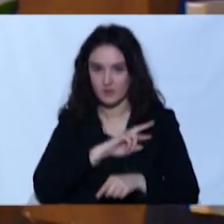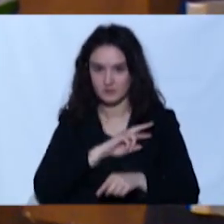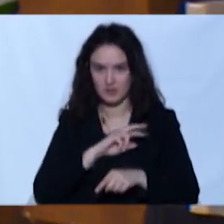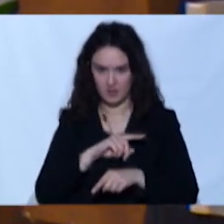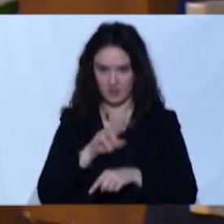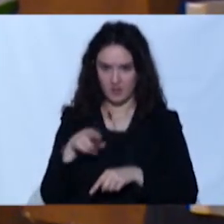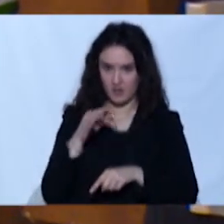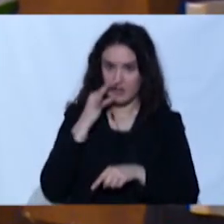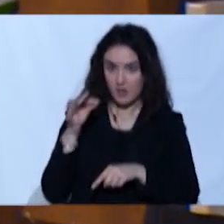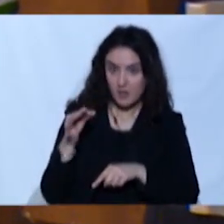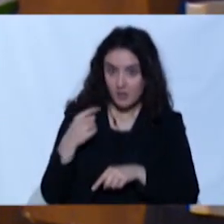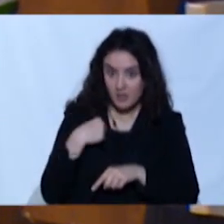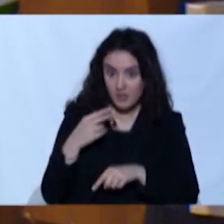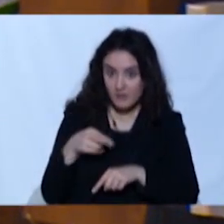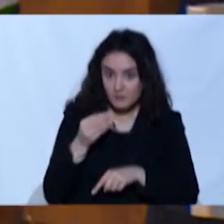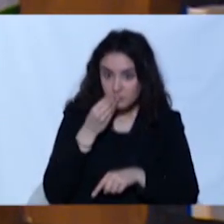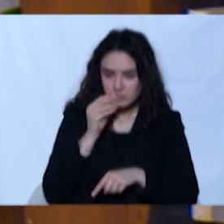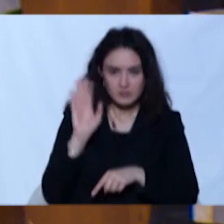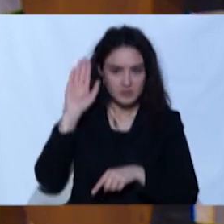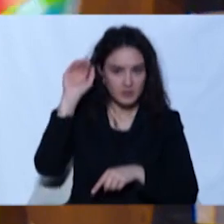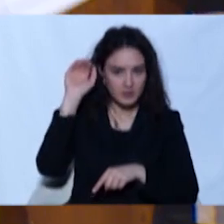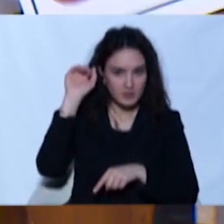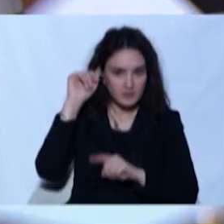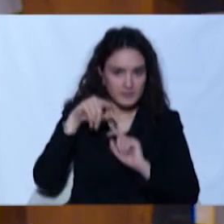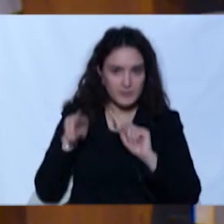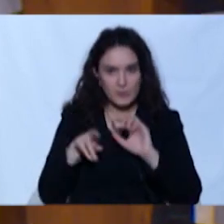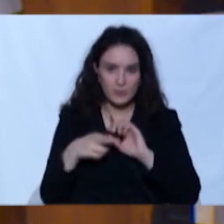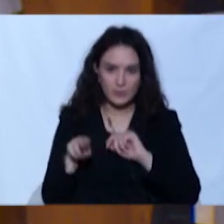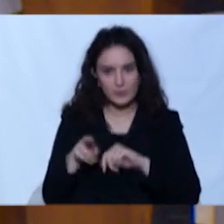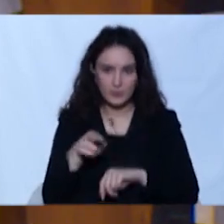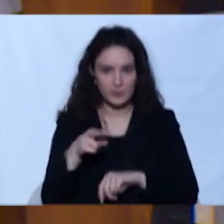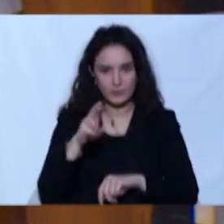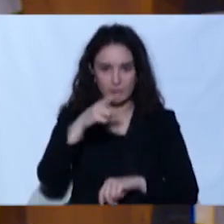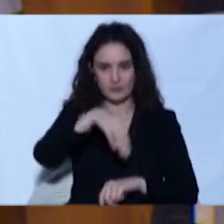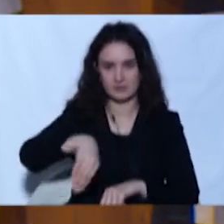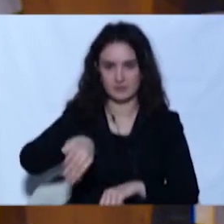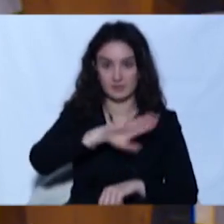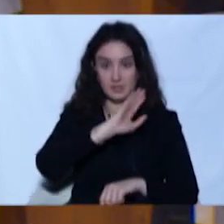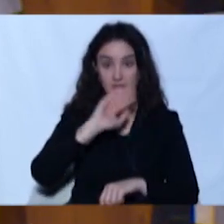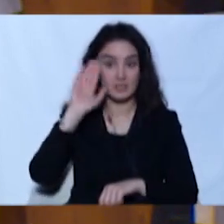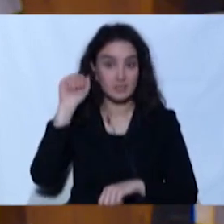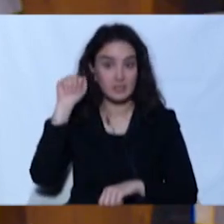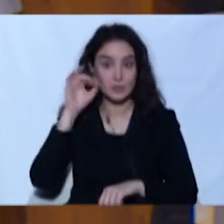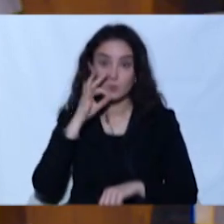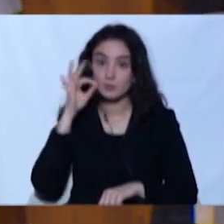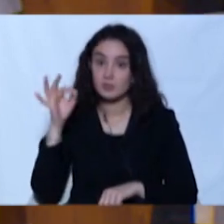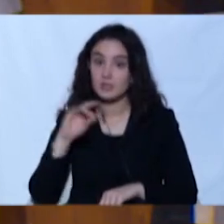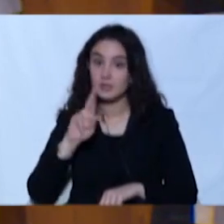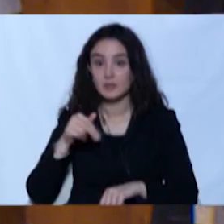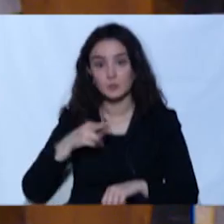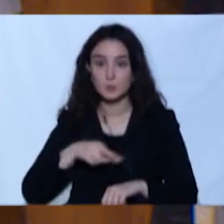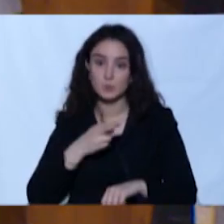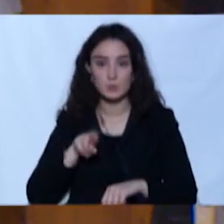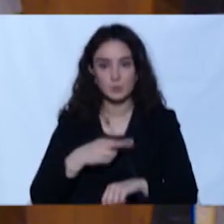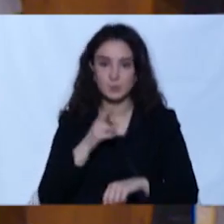snake? Goodbye, little mouse." He said goodbye to the mouse and went